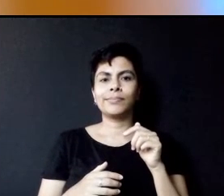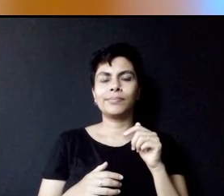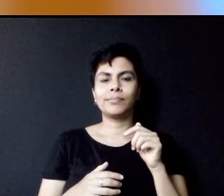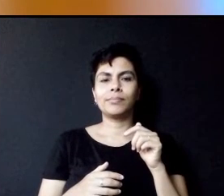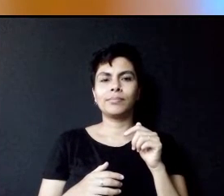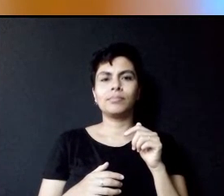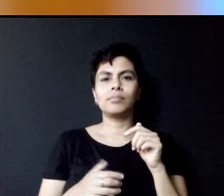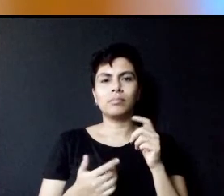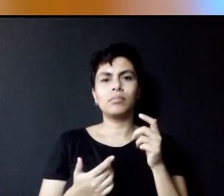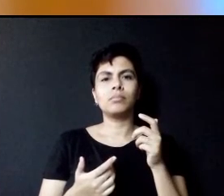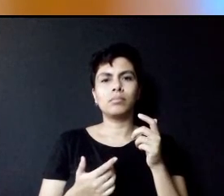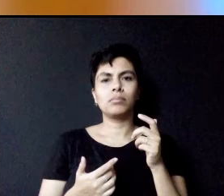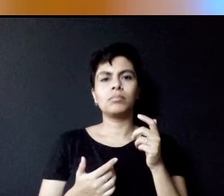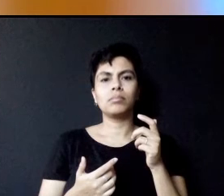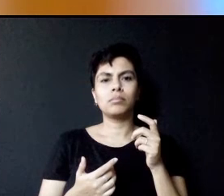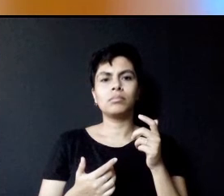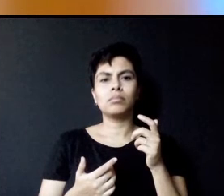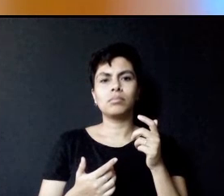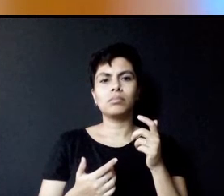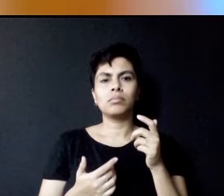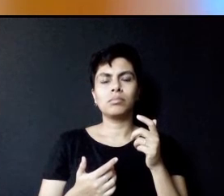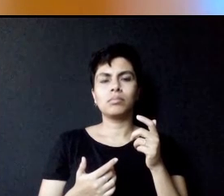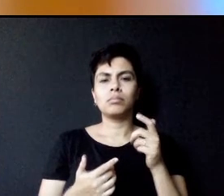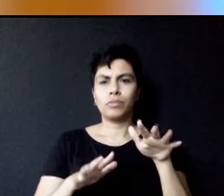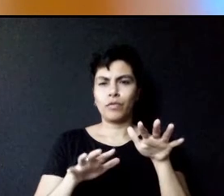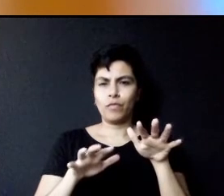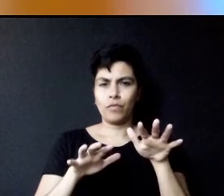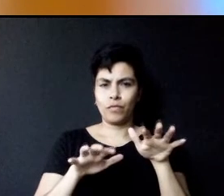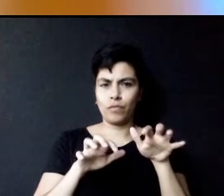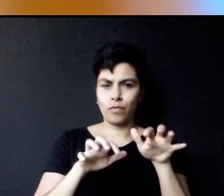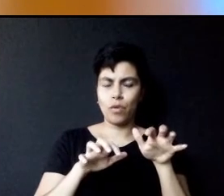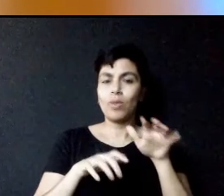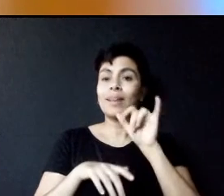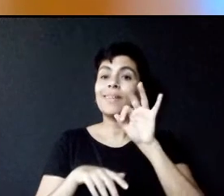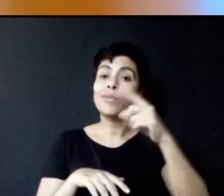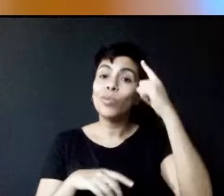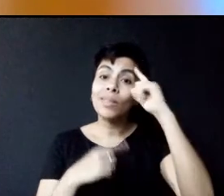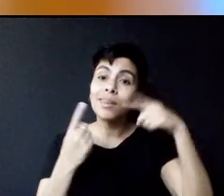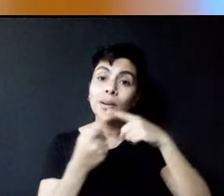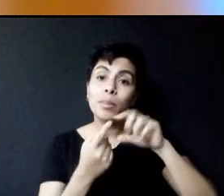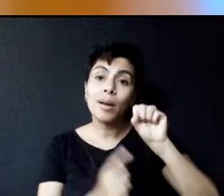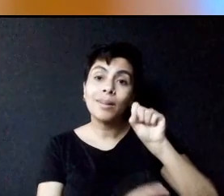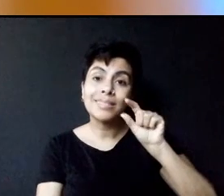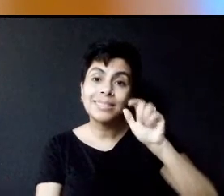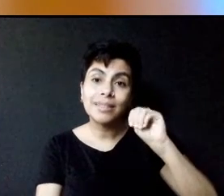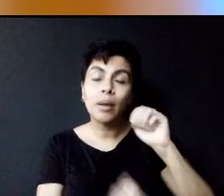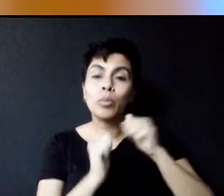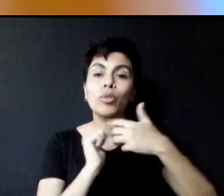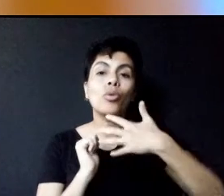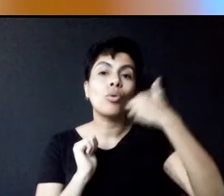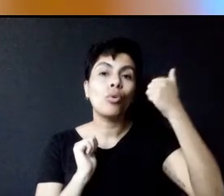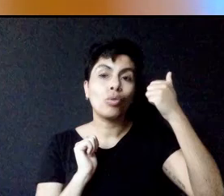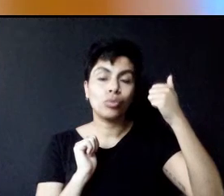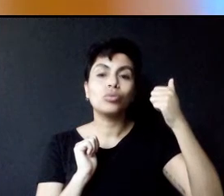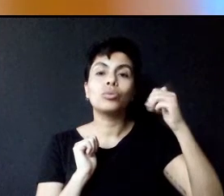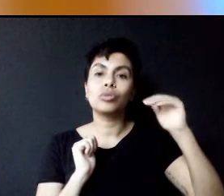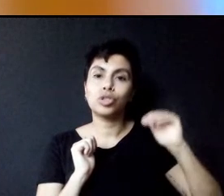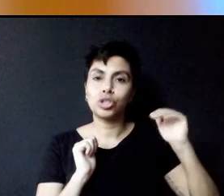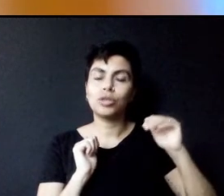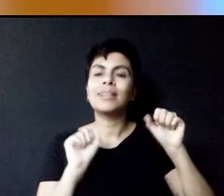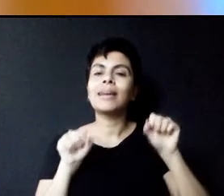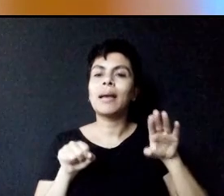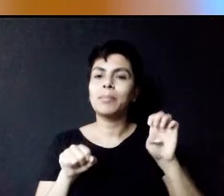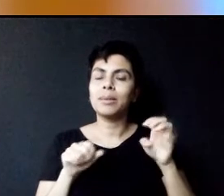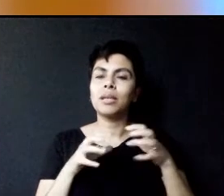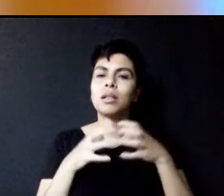And it has a very different, especially if you're thinking STEM with older children in particular,